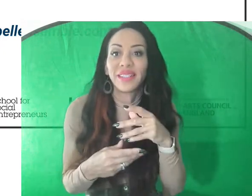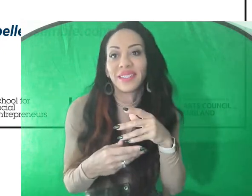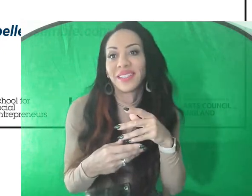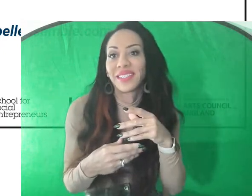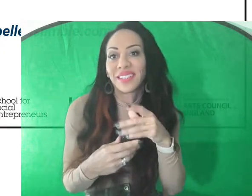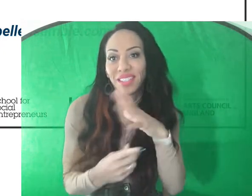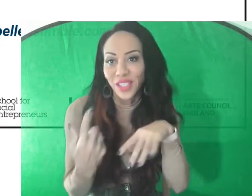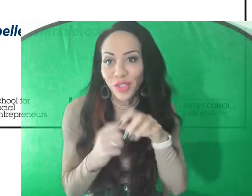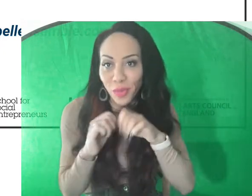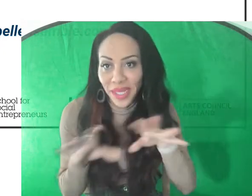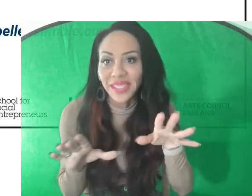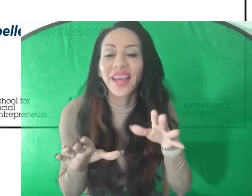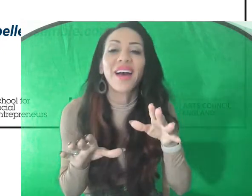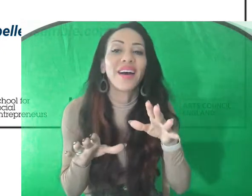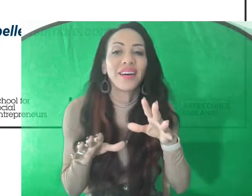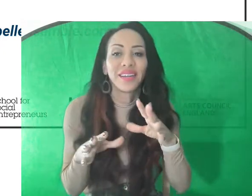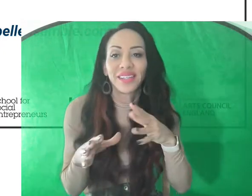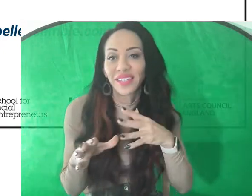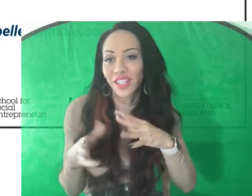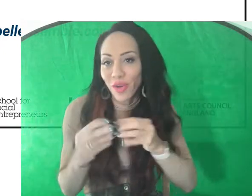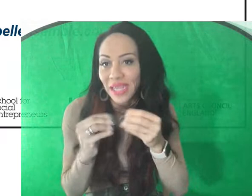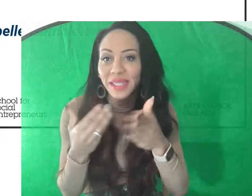us, exactly.